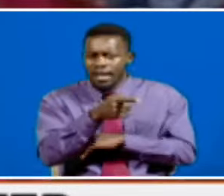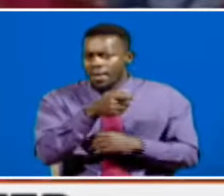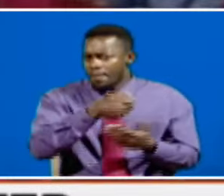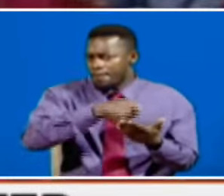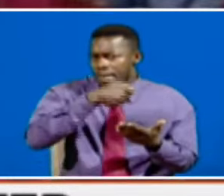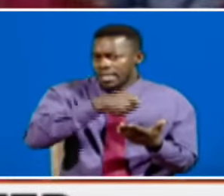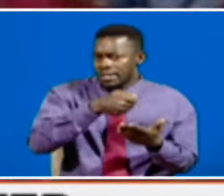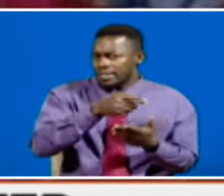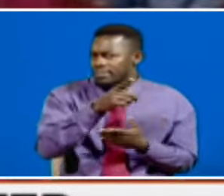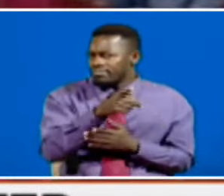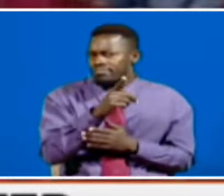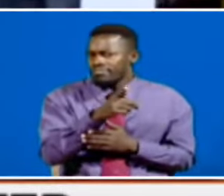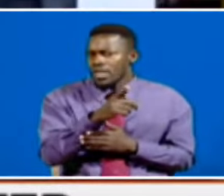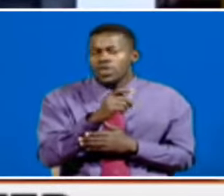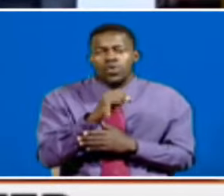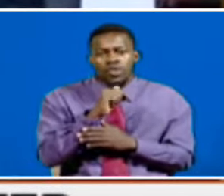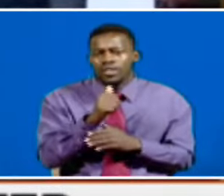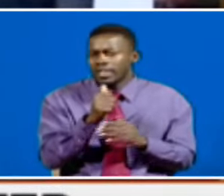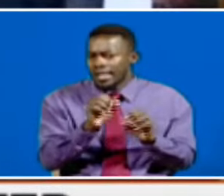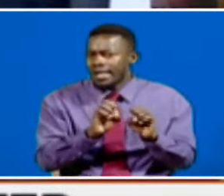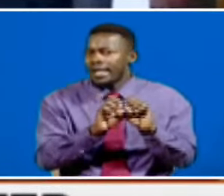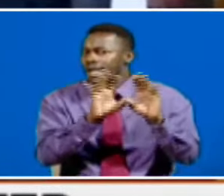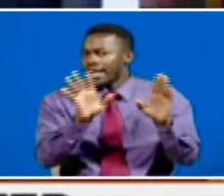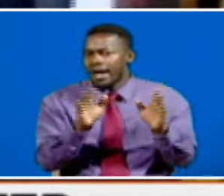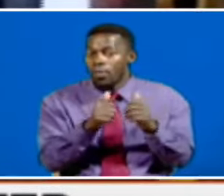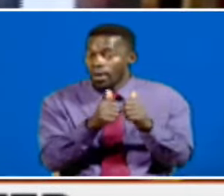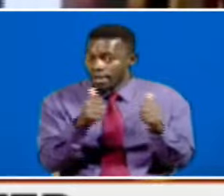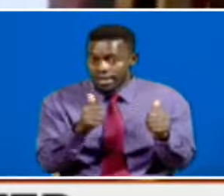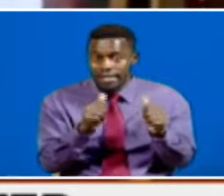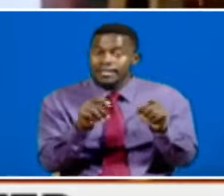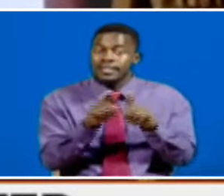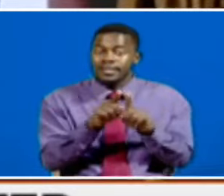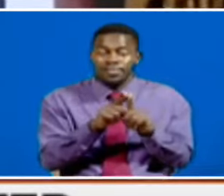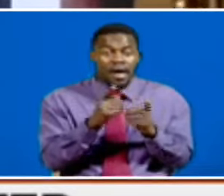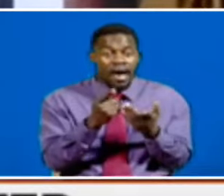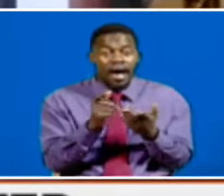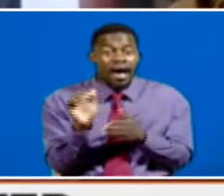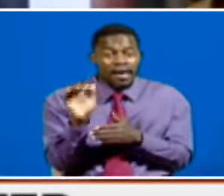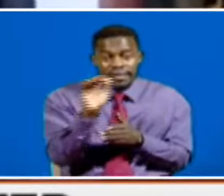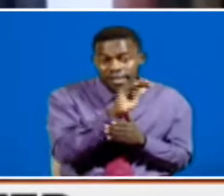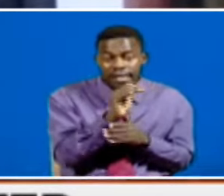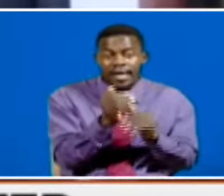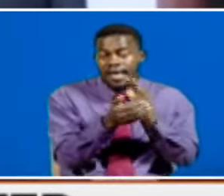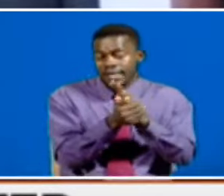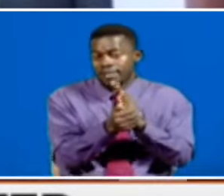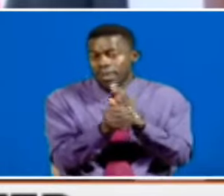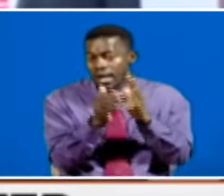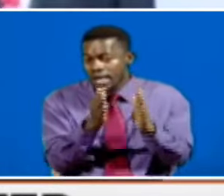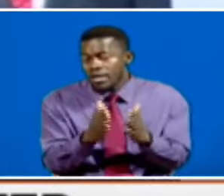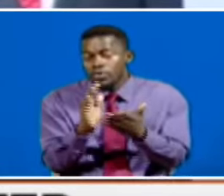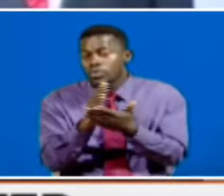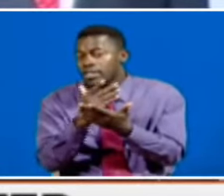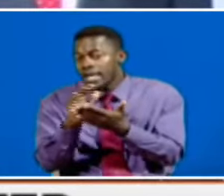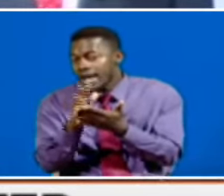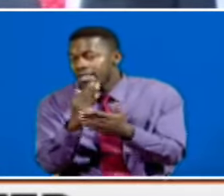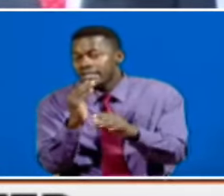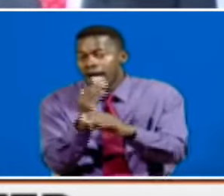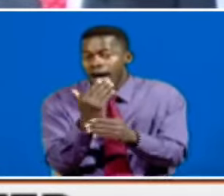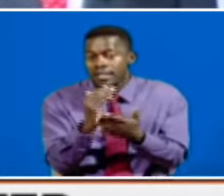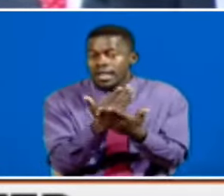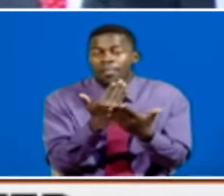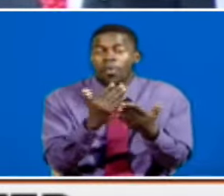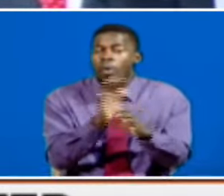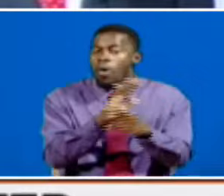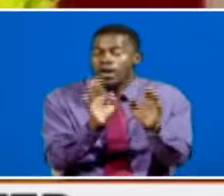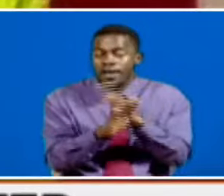on actual policy details, prompting its experts to say that some details may have been left out on